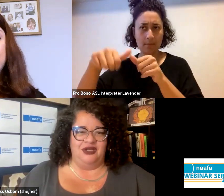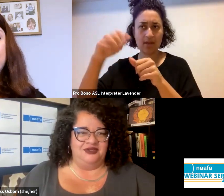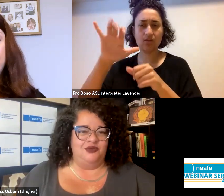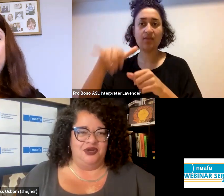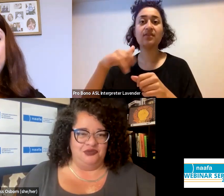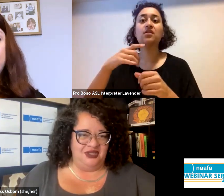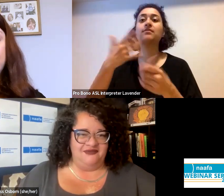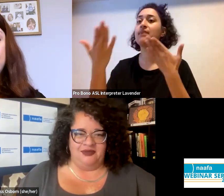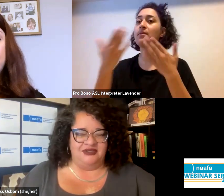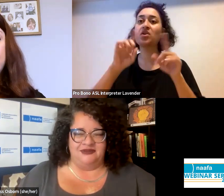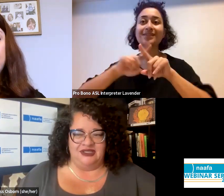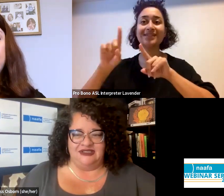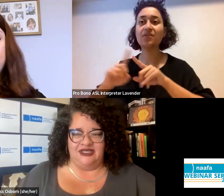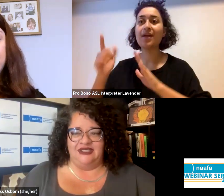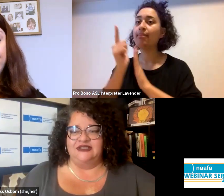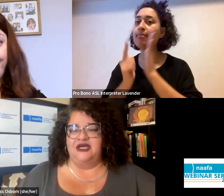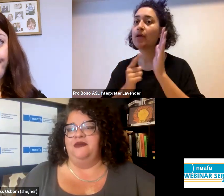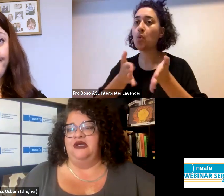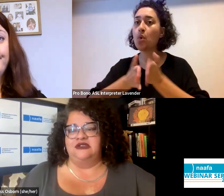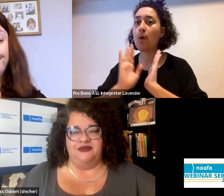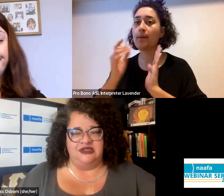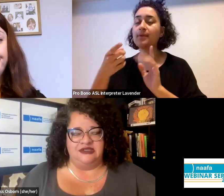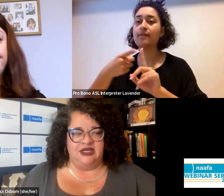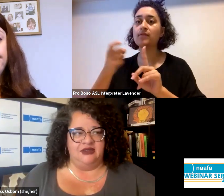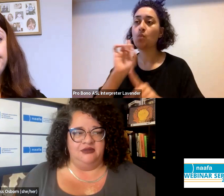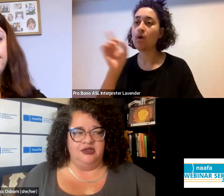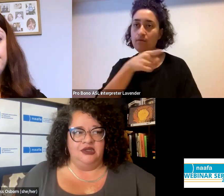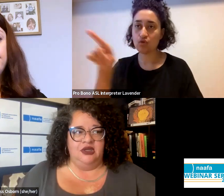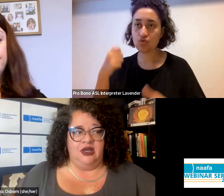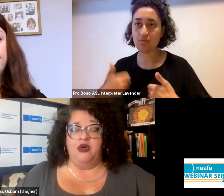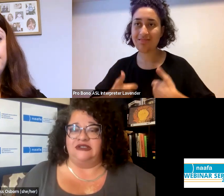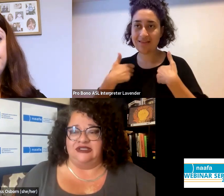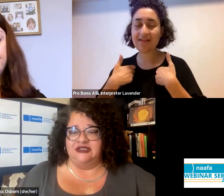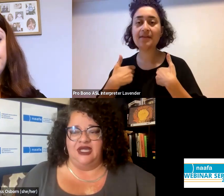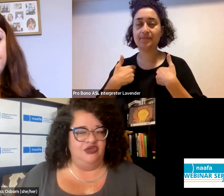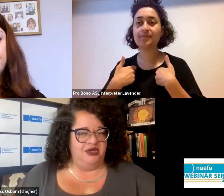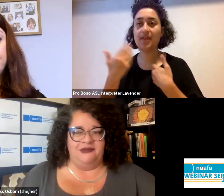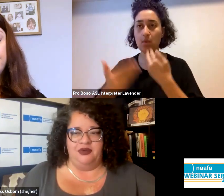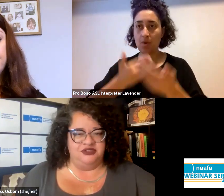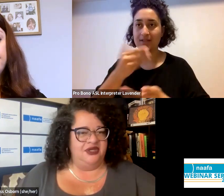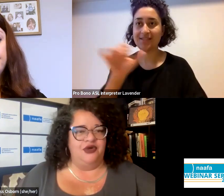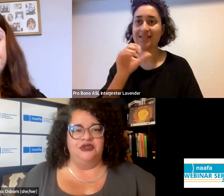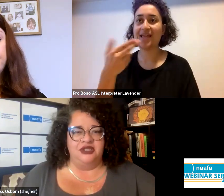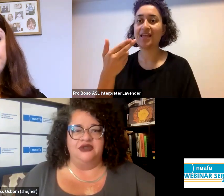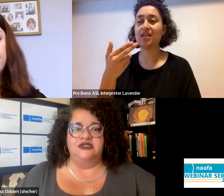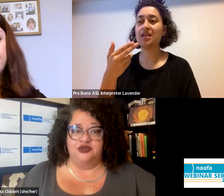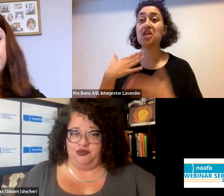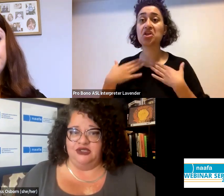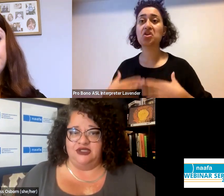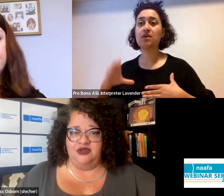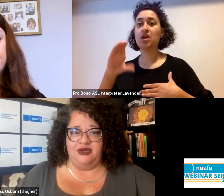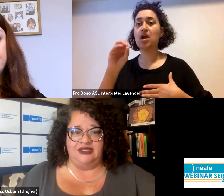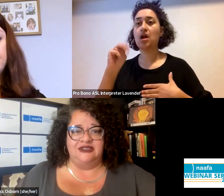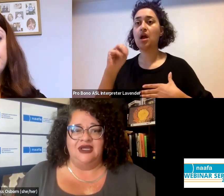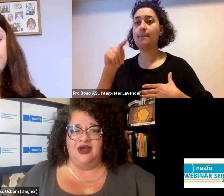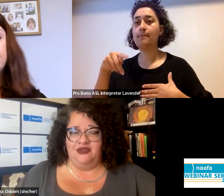legal requirements where you live about some of these things. Some of these processes like human composting are only legal in certain